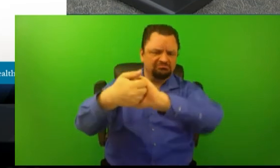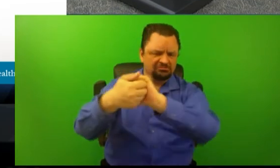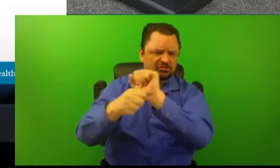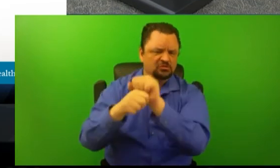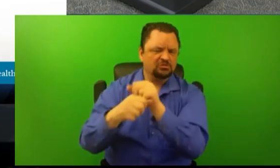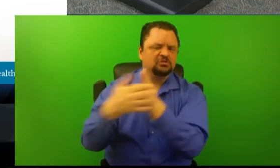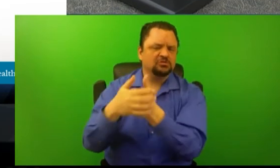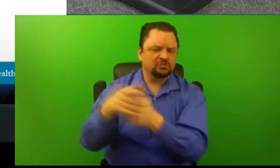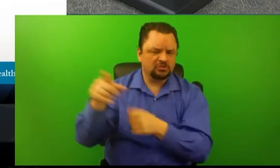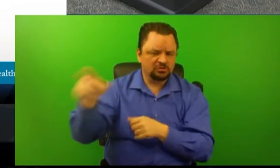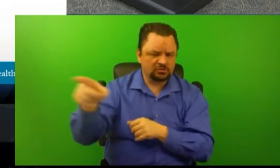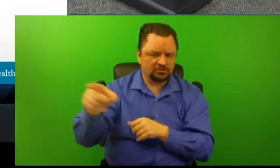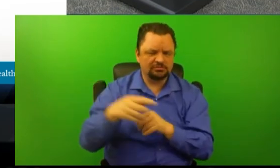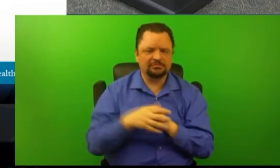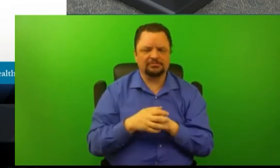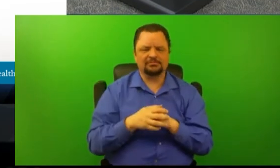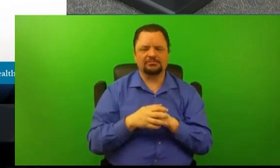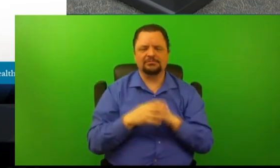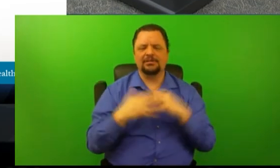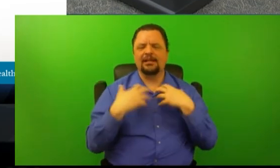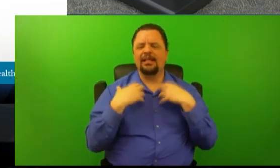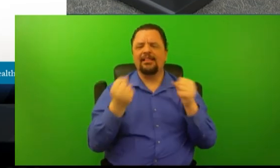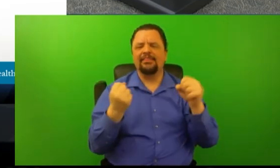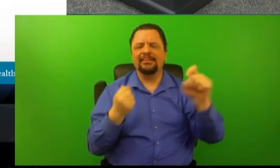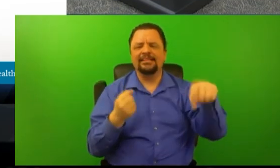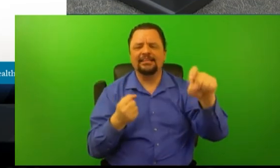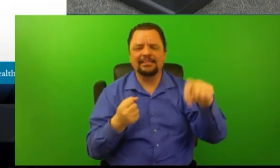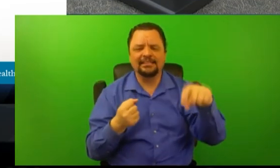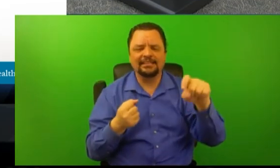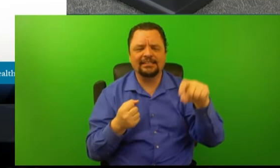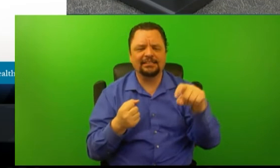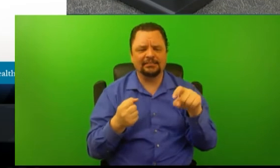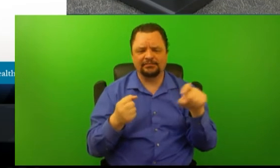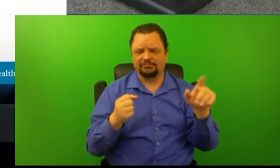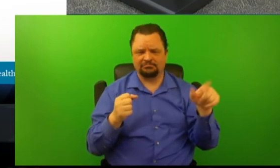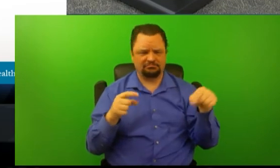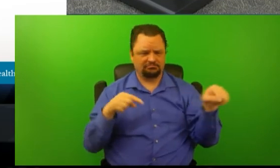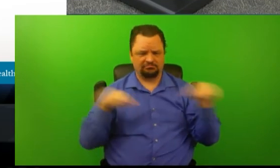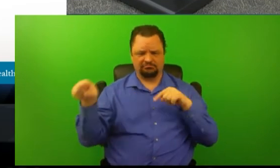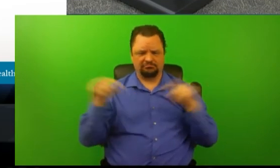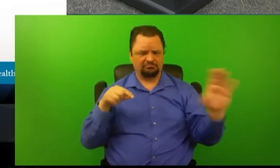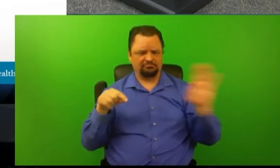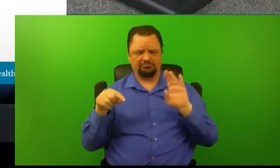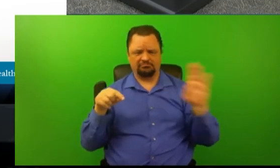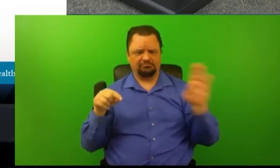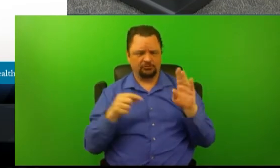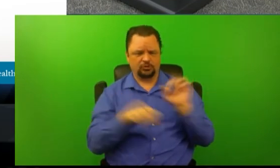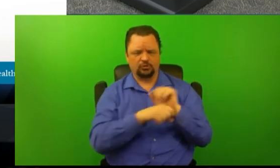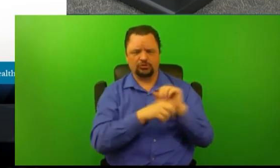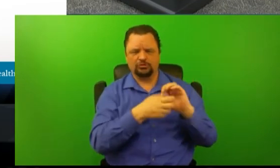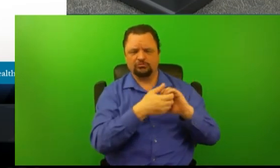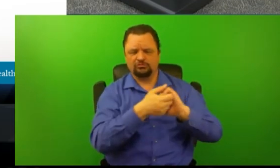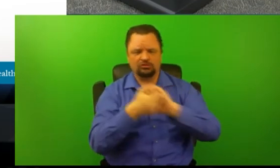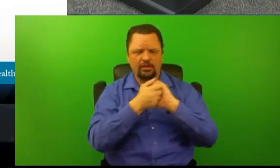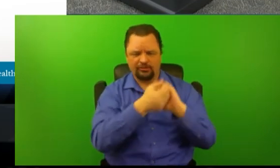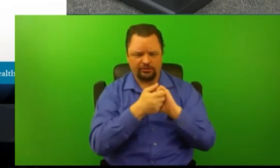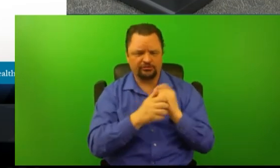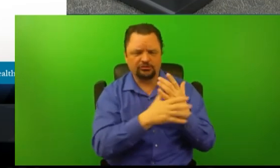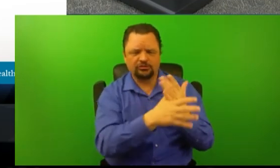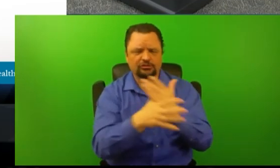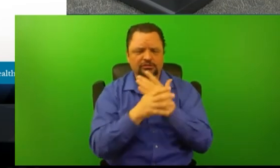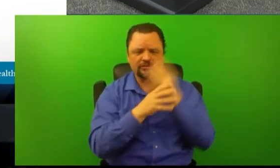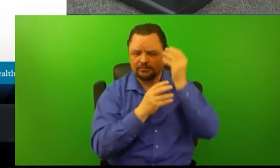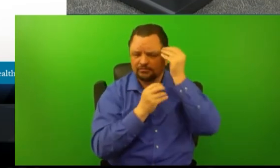now. We've done some very intentional sharing of data and our processes to ensure that we're on the same page as it